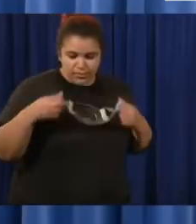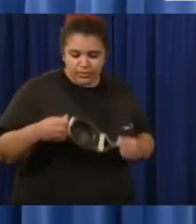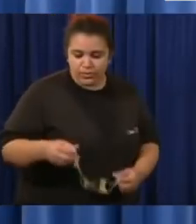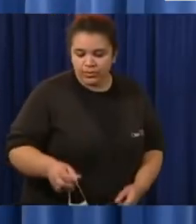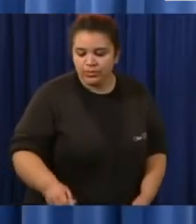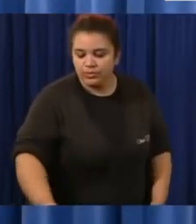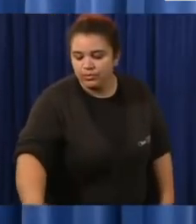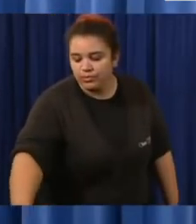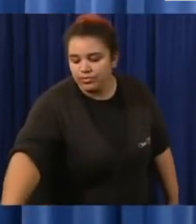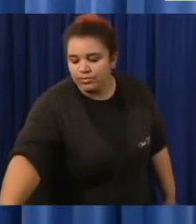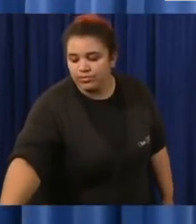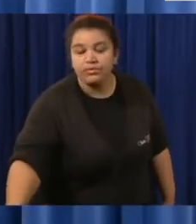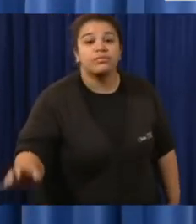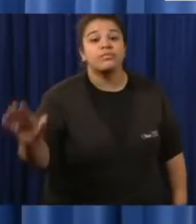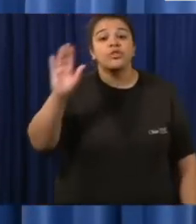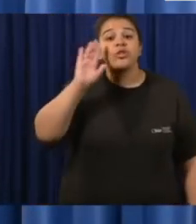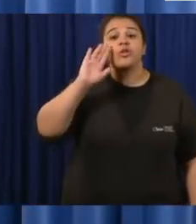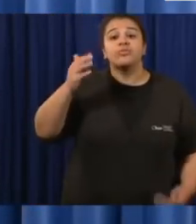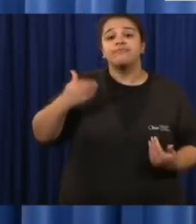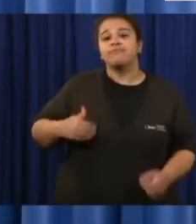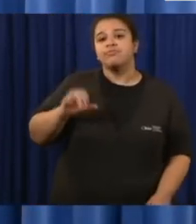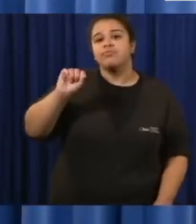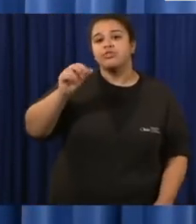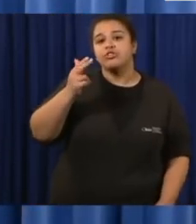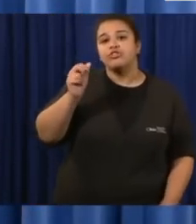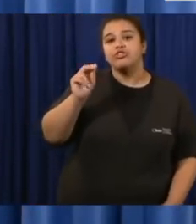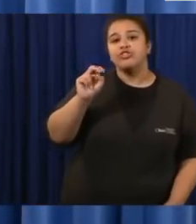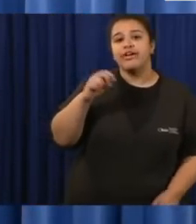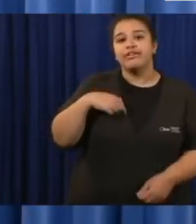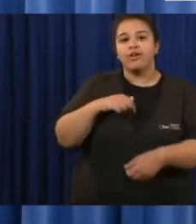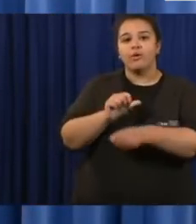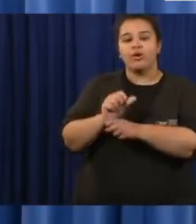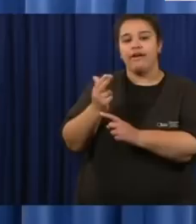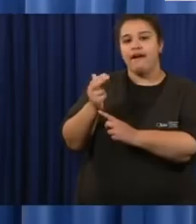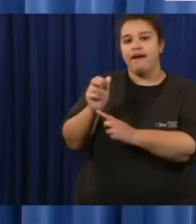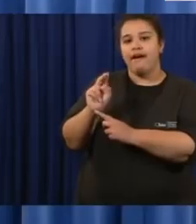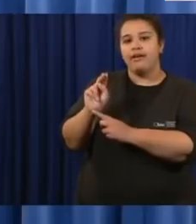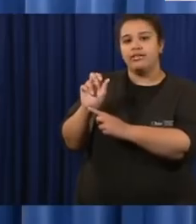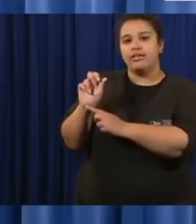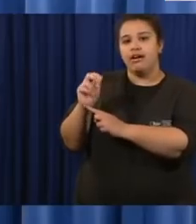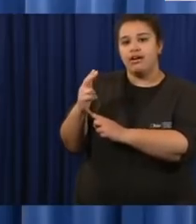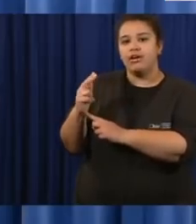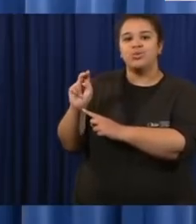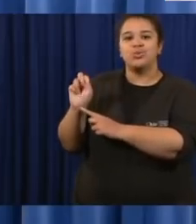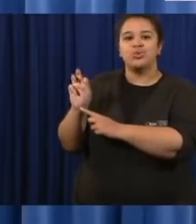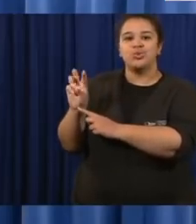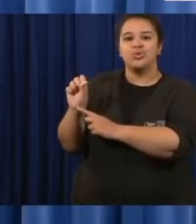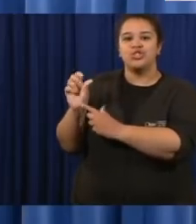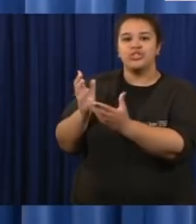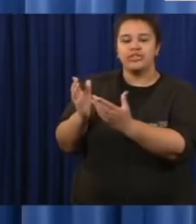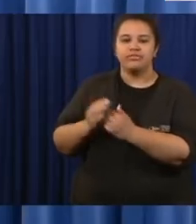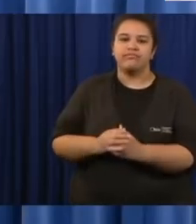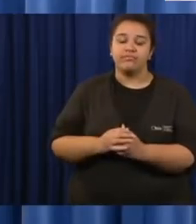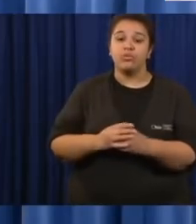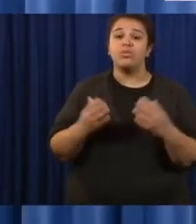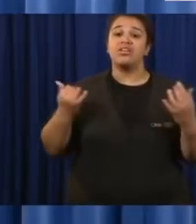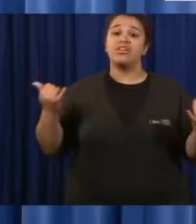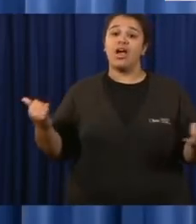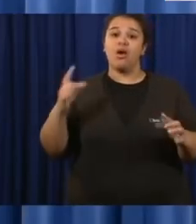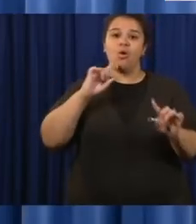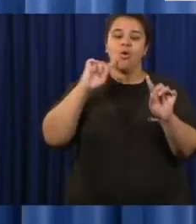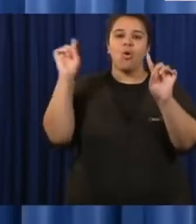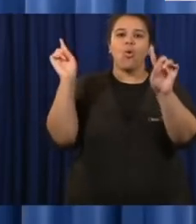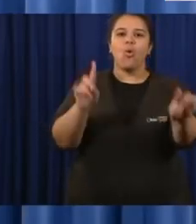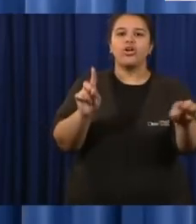Hi, Governor. This is Shane Stegmiller with Hannah News Service. With you easing your travel restrictions in today's order, can you talk